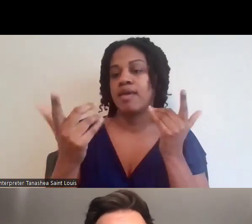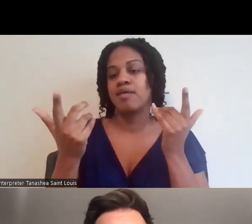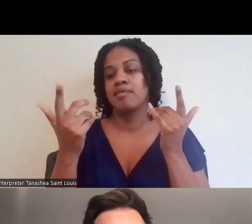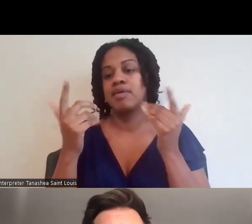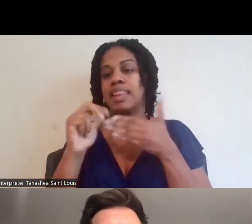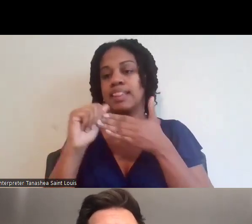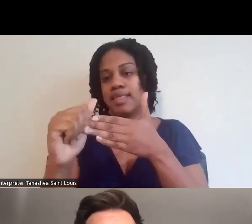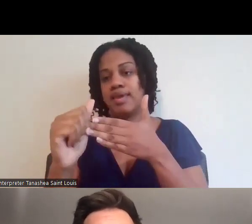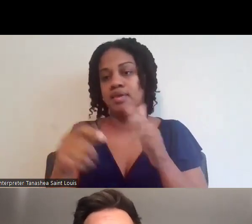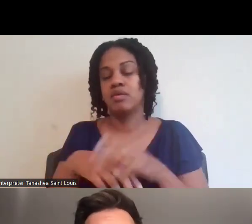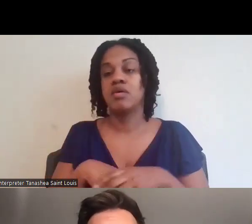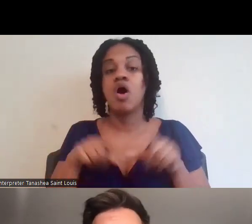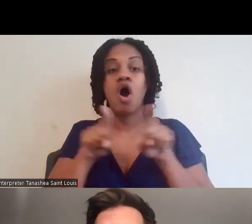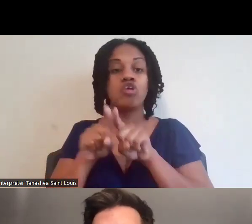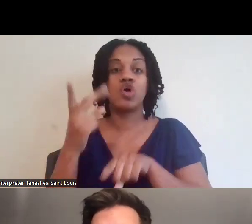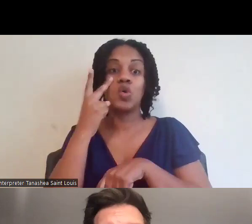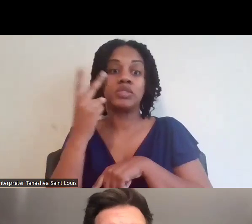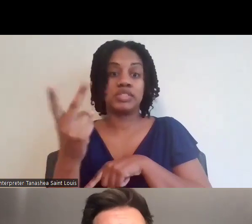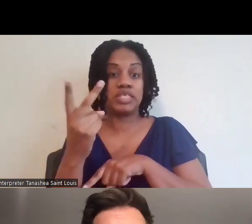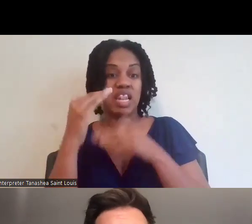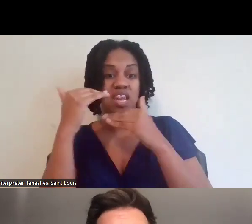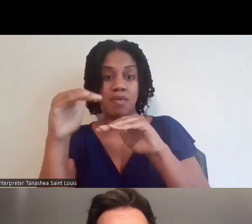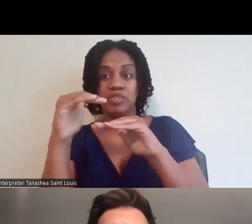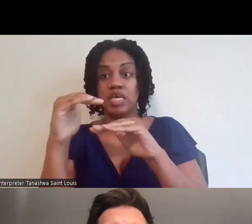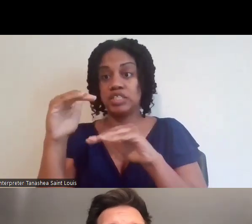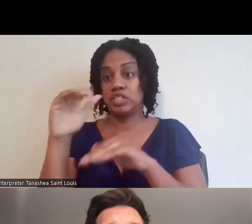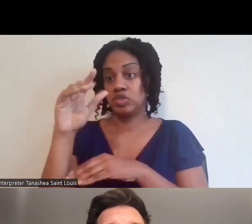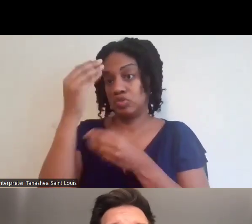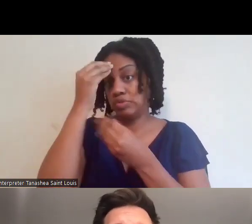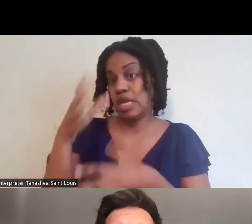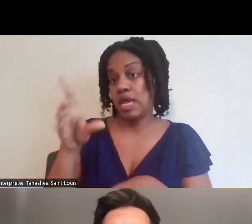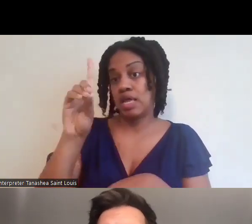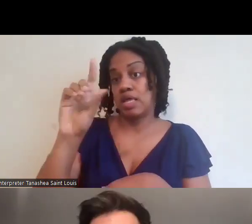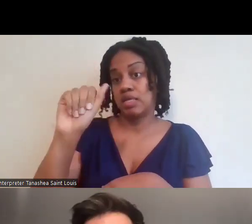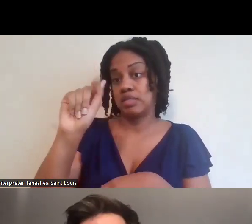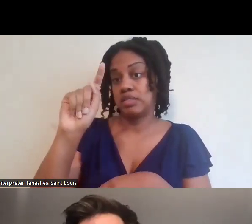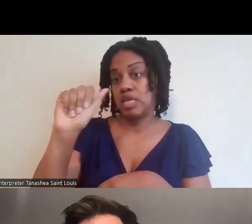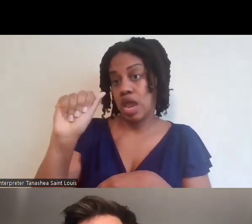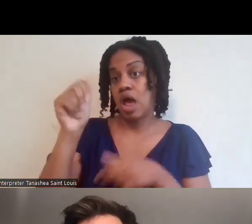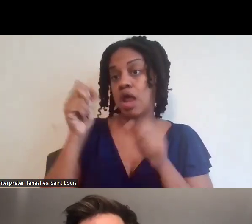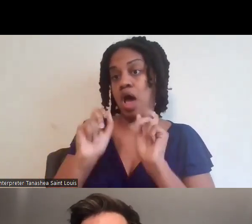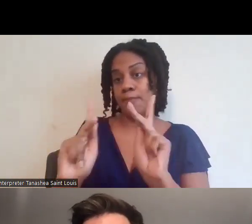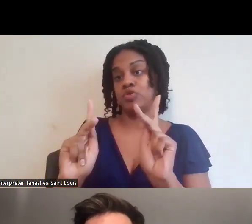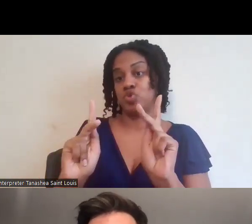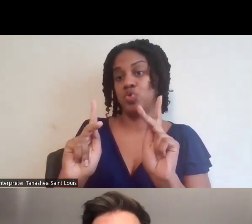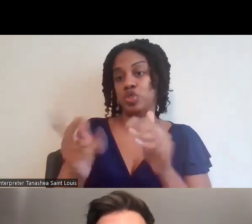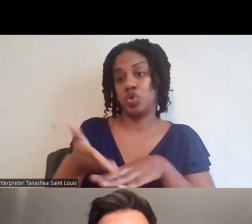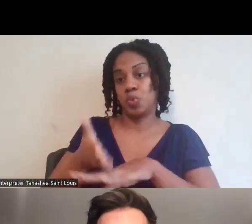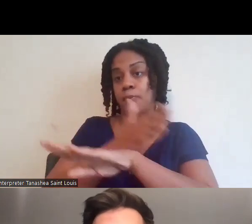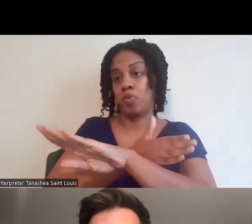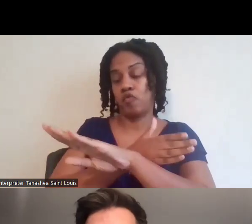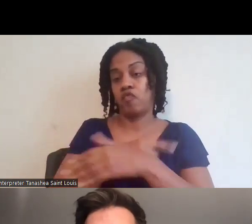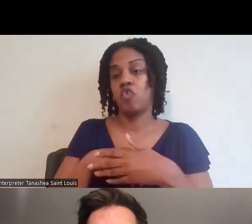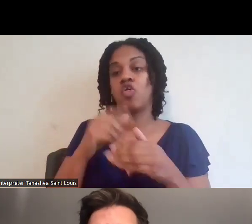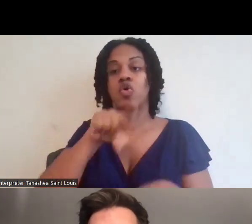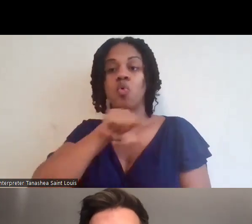lead. We also see some limitations around data and opportunities to improve the